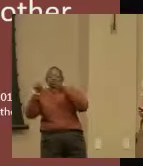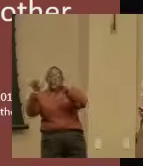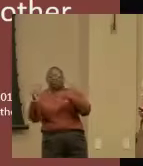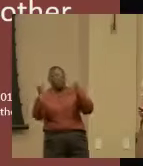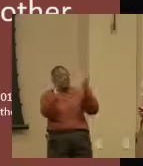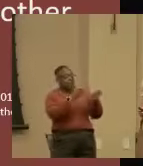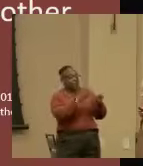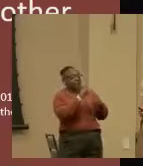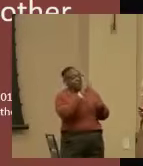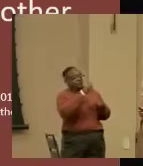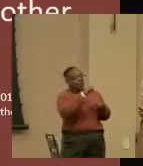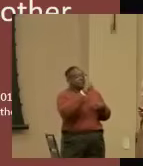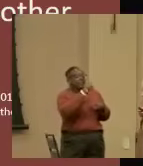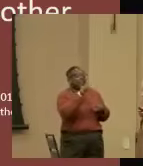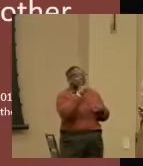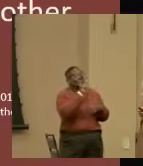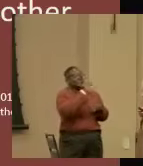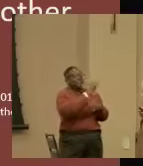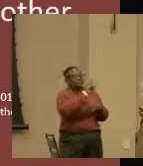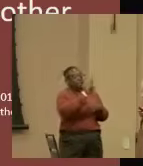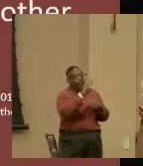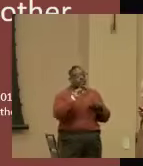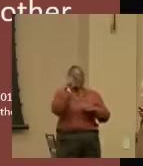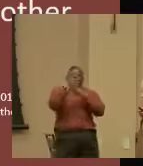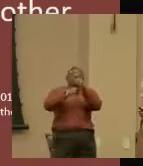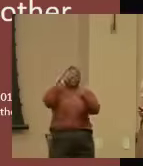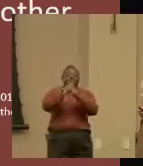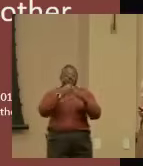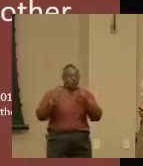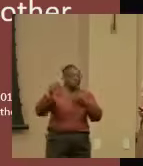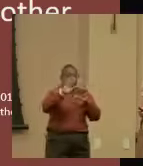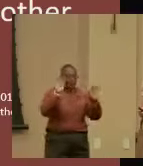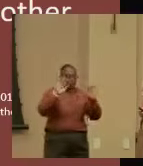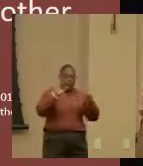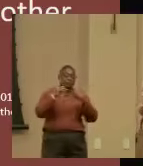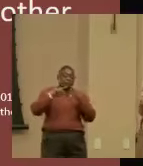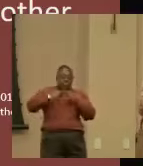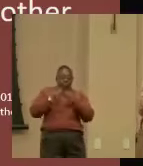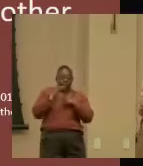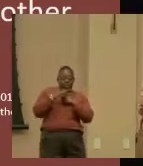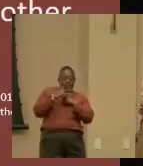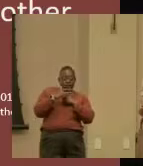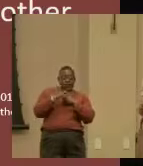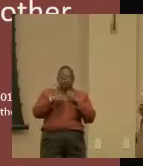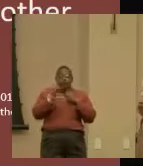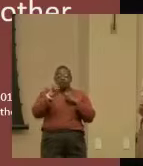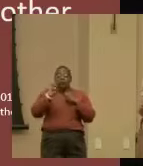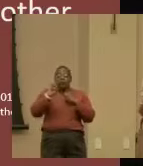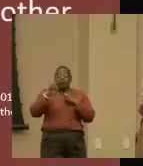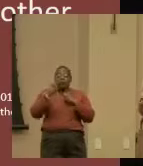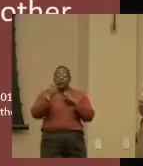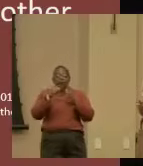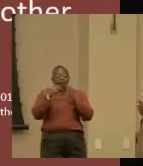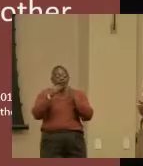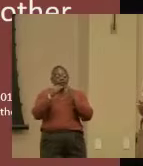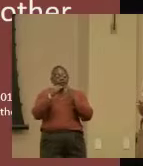52. So it's not a whole decade, but it could be a little bit earlier. And generally, the OB-GYN literature does show